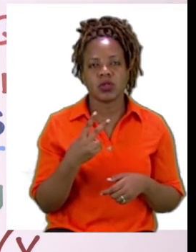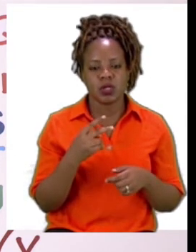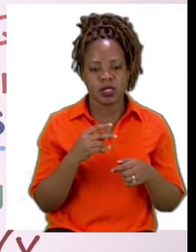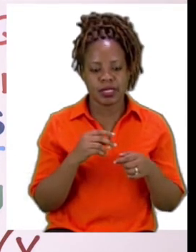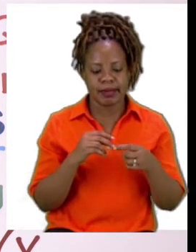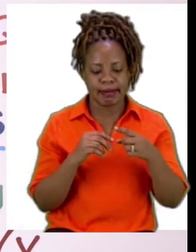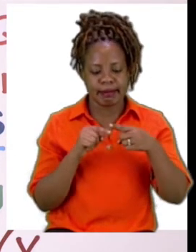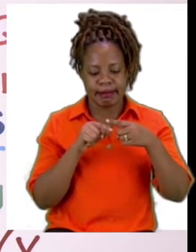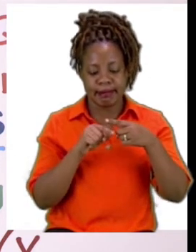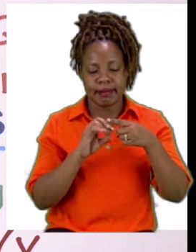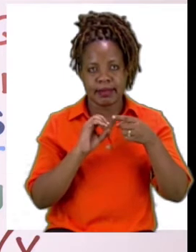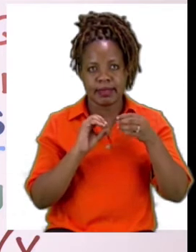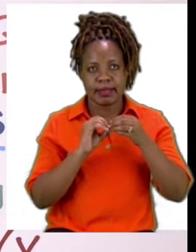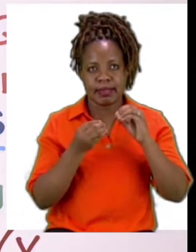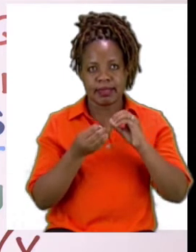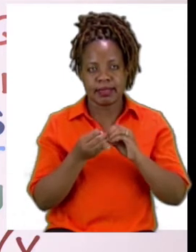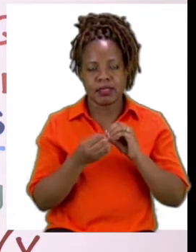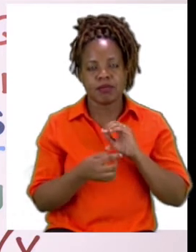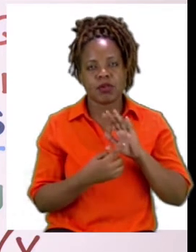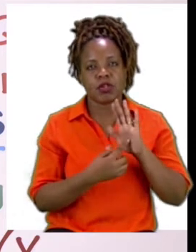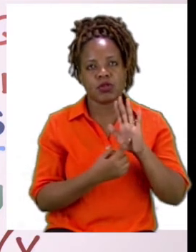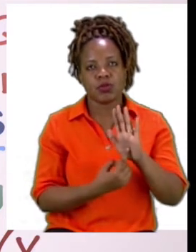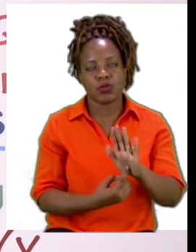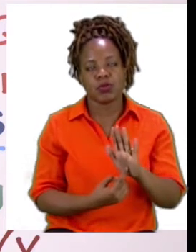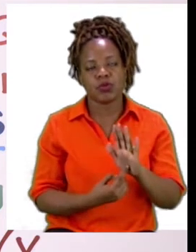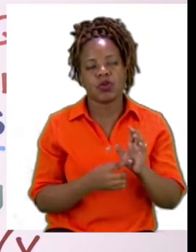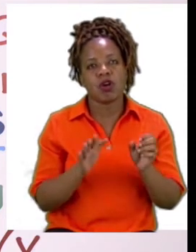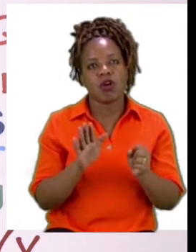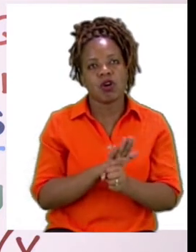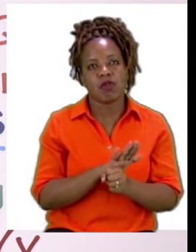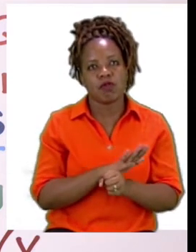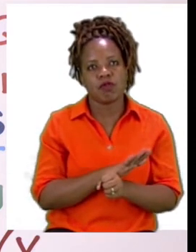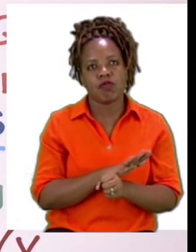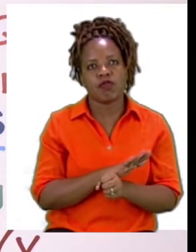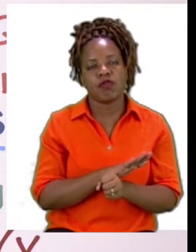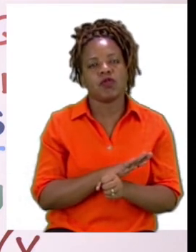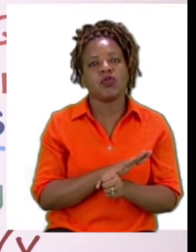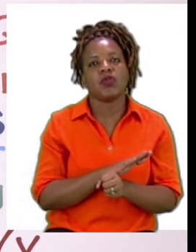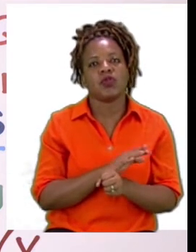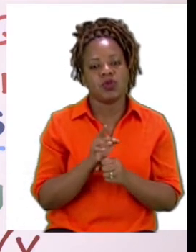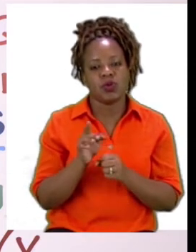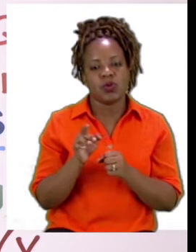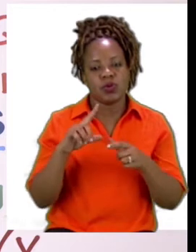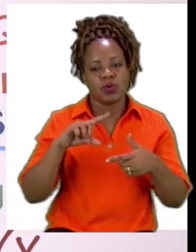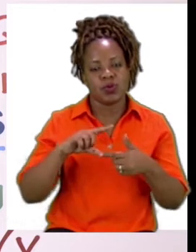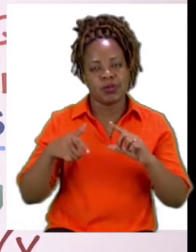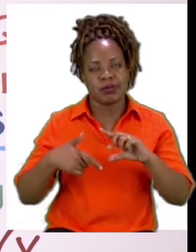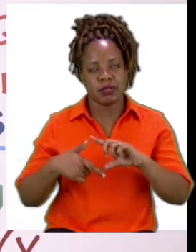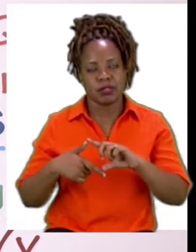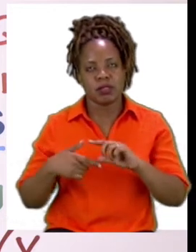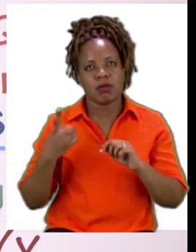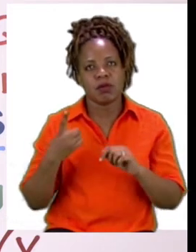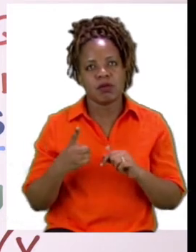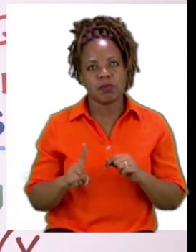1, 2. But if I only want a fraction or a piece of the circle, let's